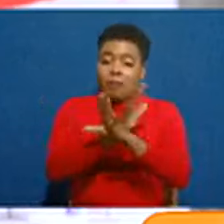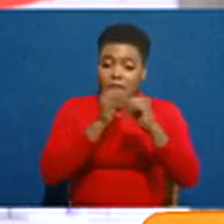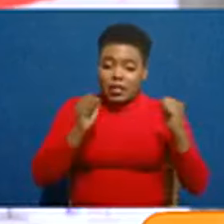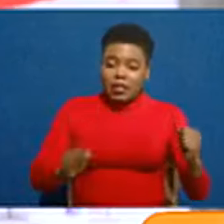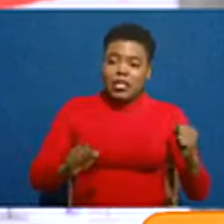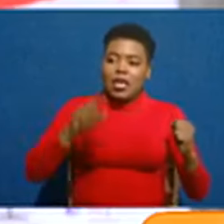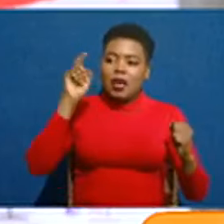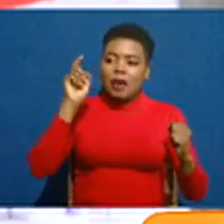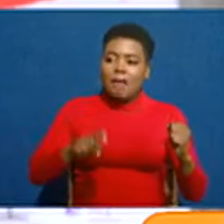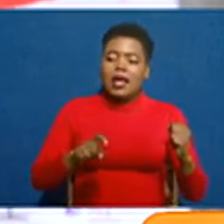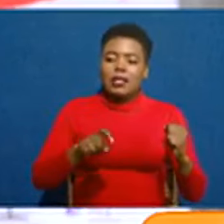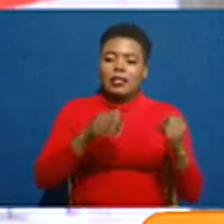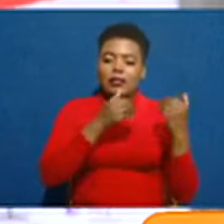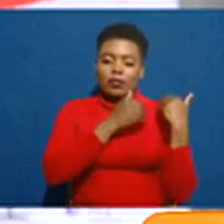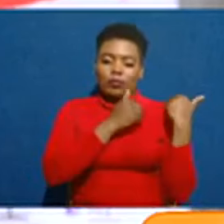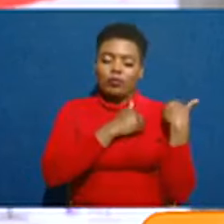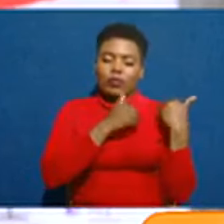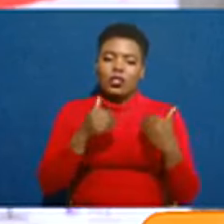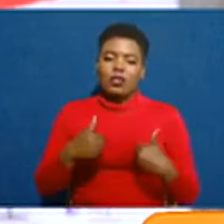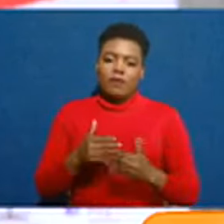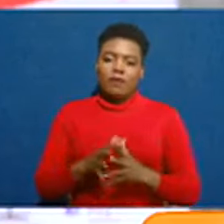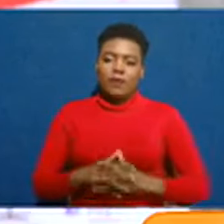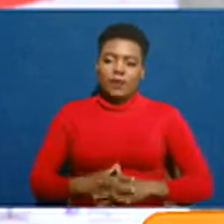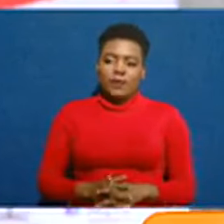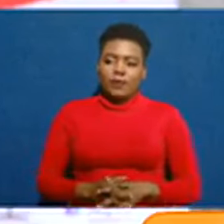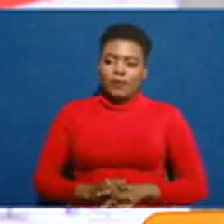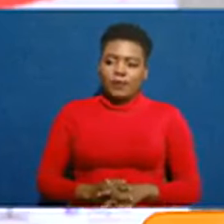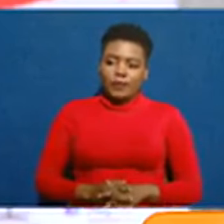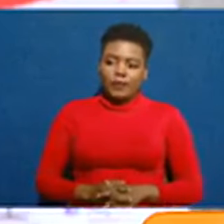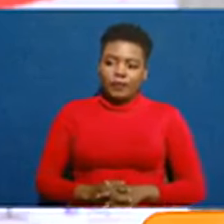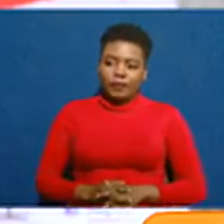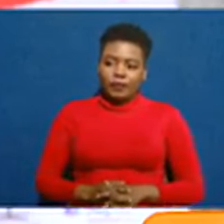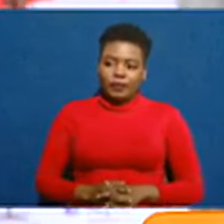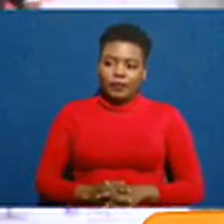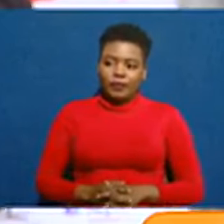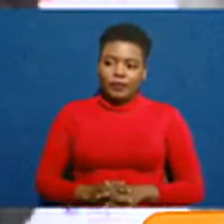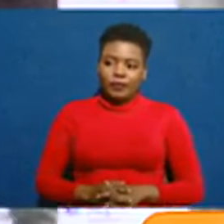must take responsibility. Ode Francis, Citizen TV, Nairobi.